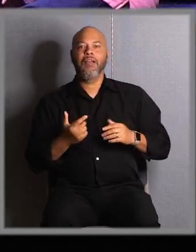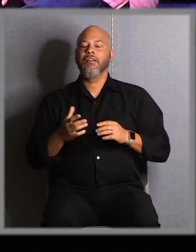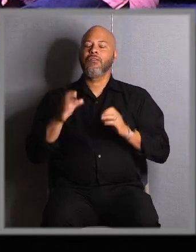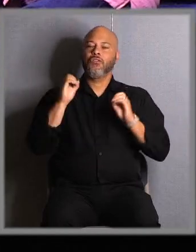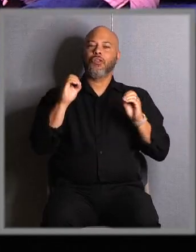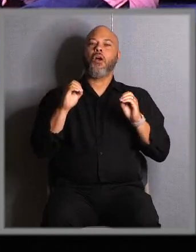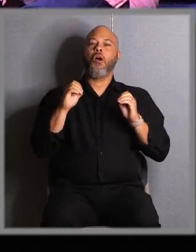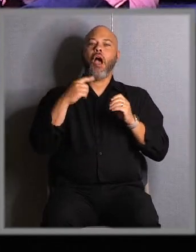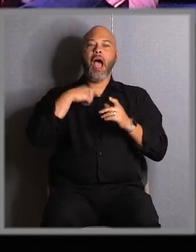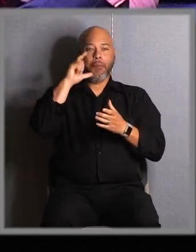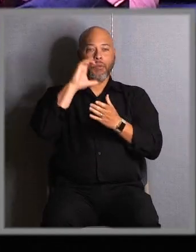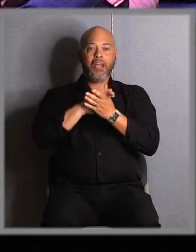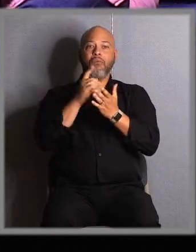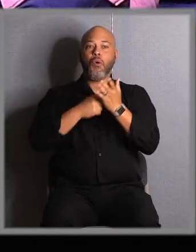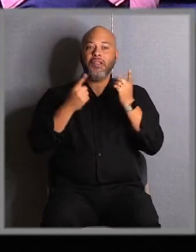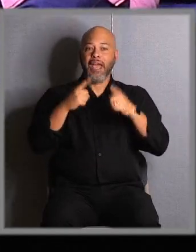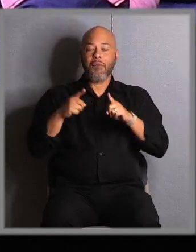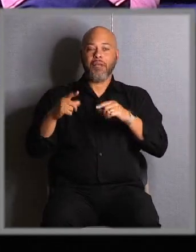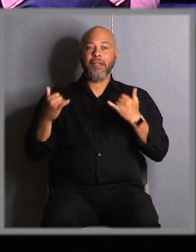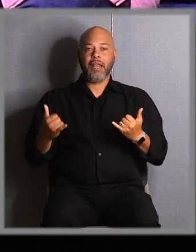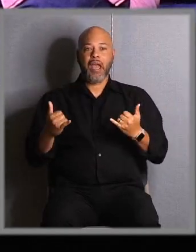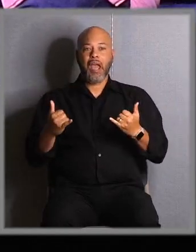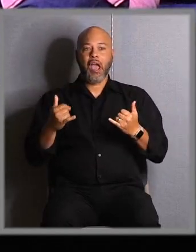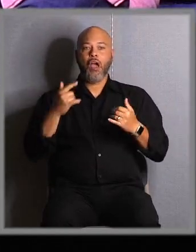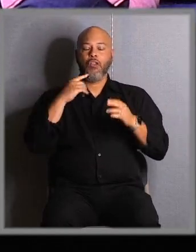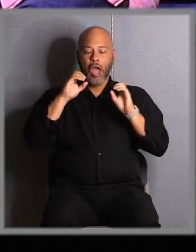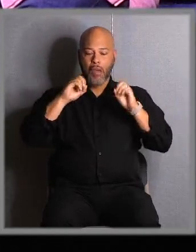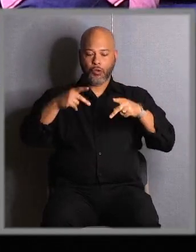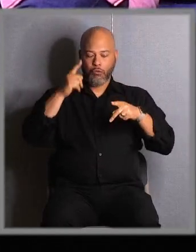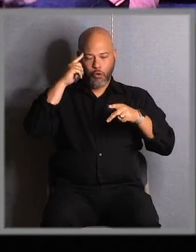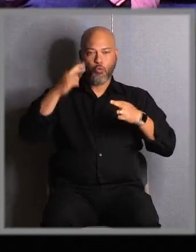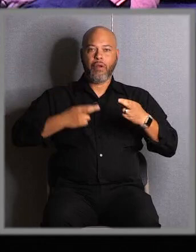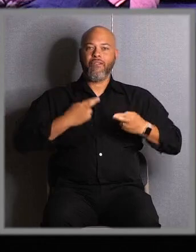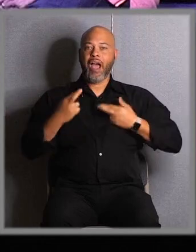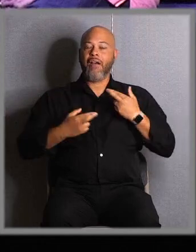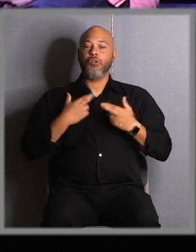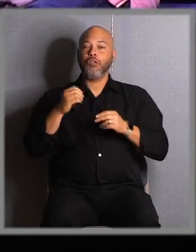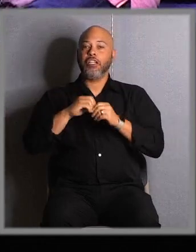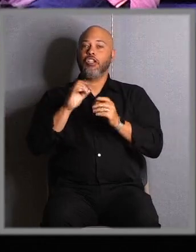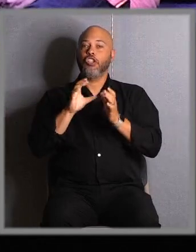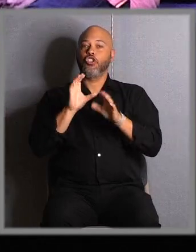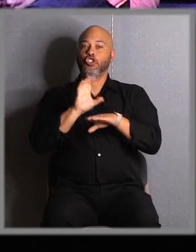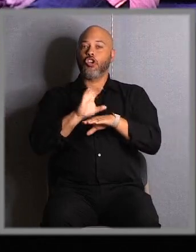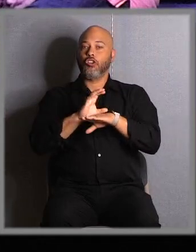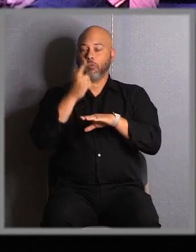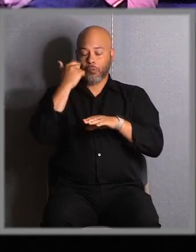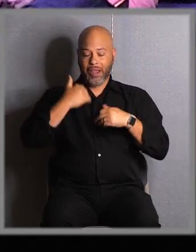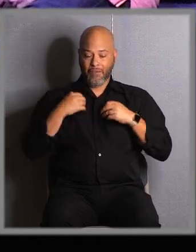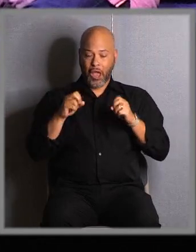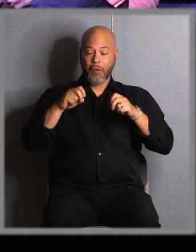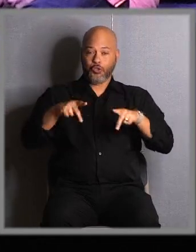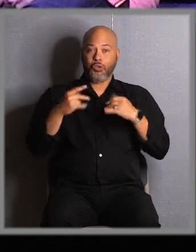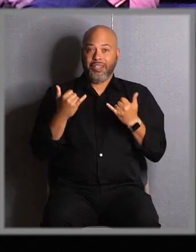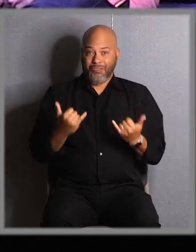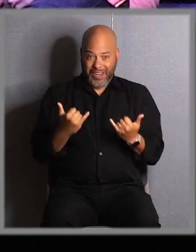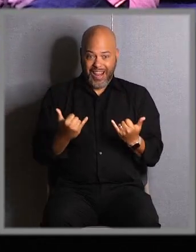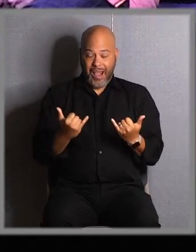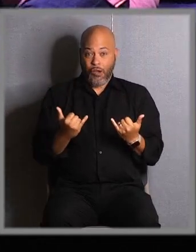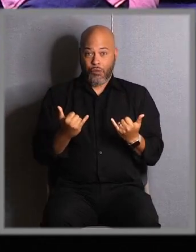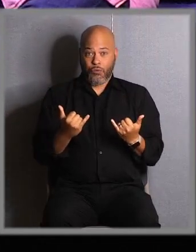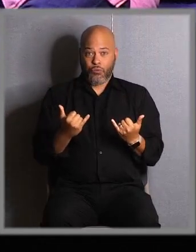believe that what's happening right now is an opportunity for revival in the church, because we have the opportunity right now